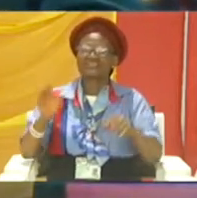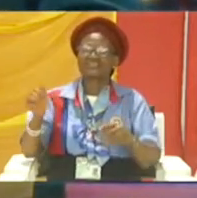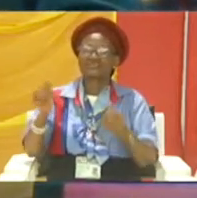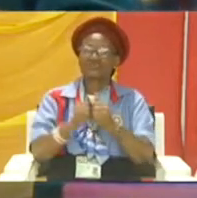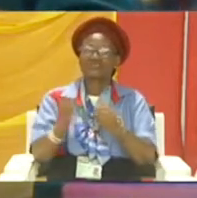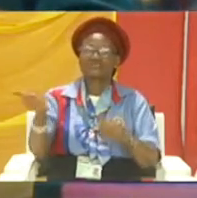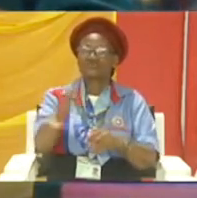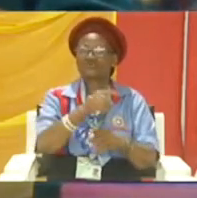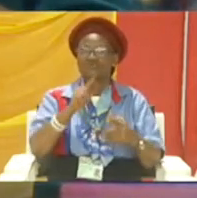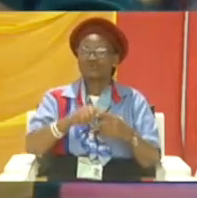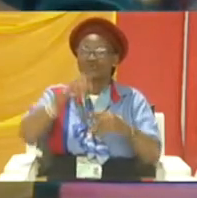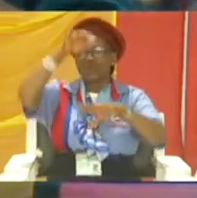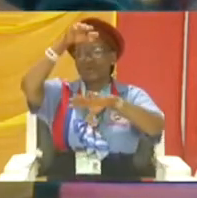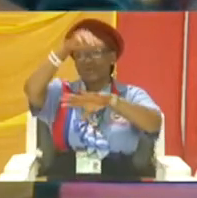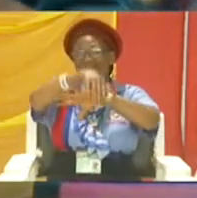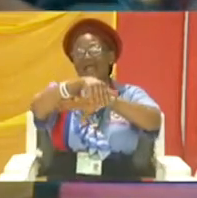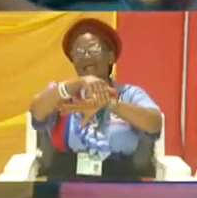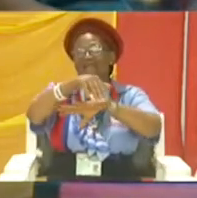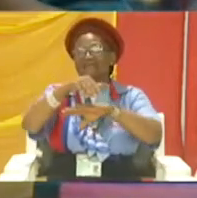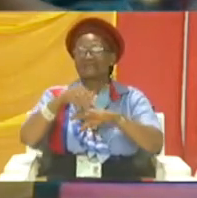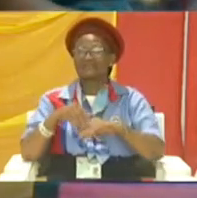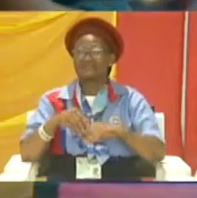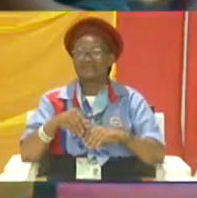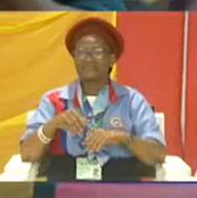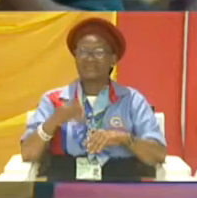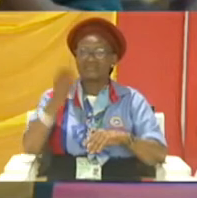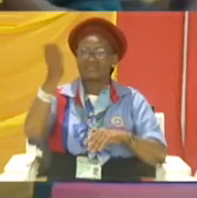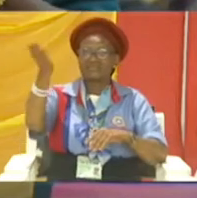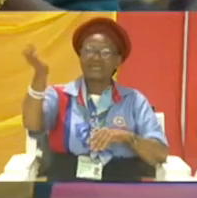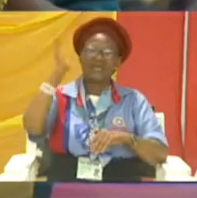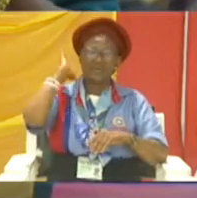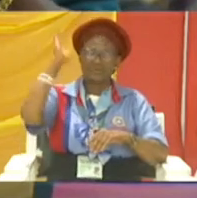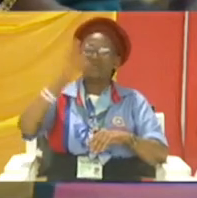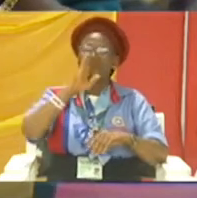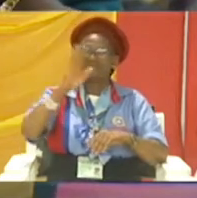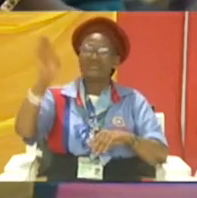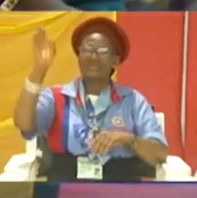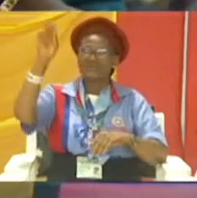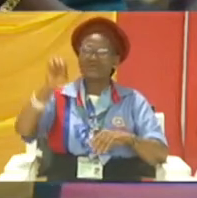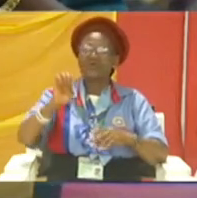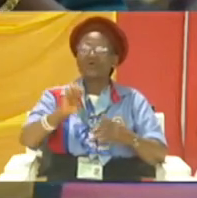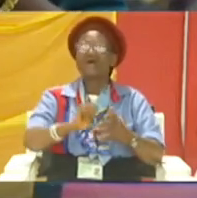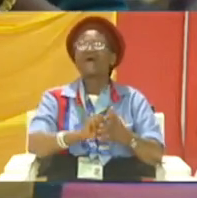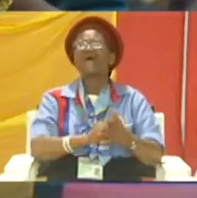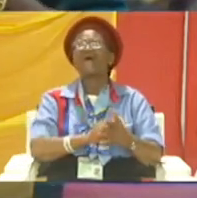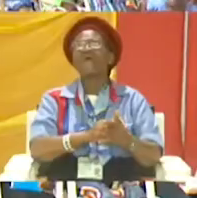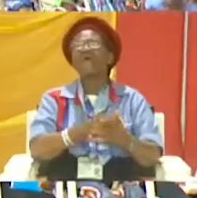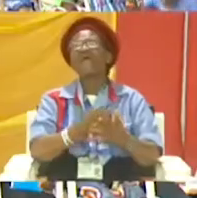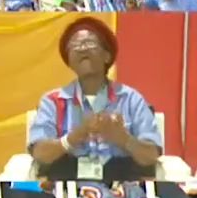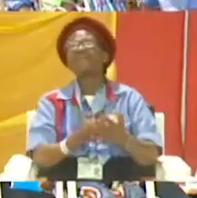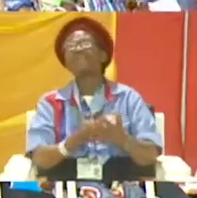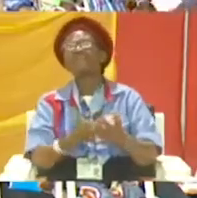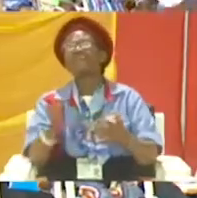tonight there will be no evidence that you had been sick before